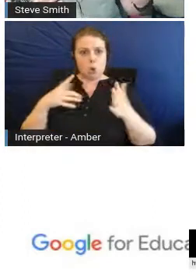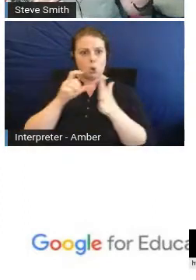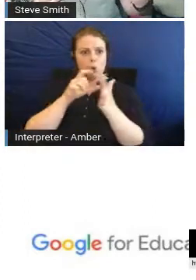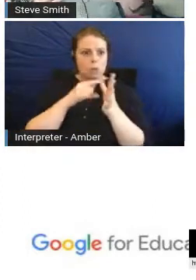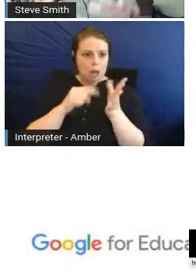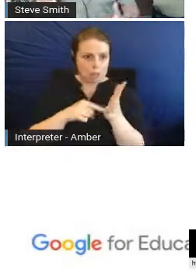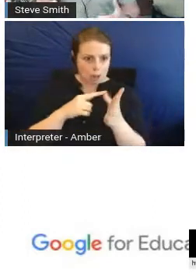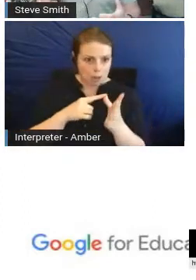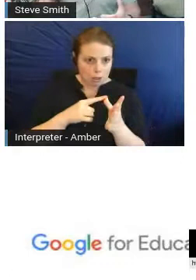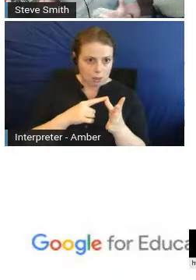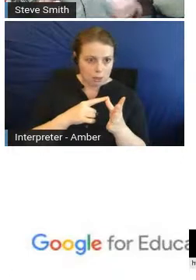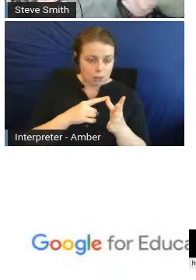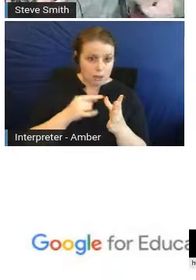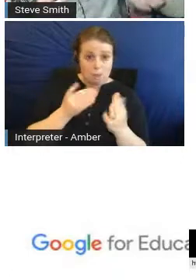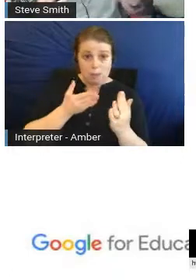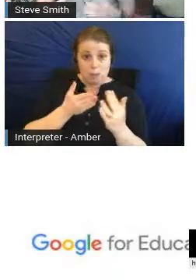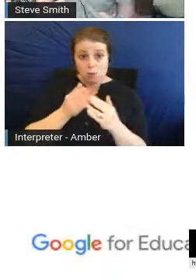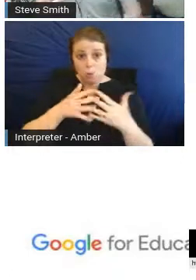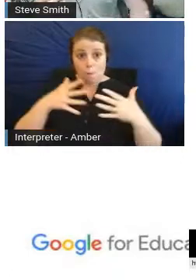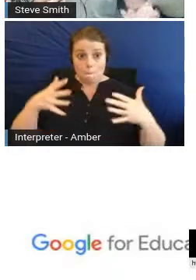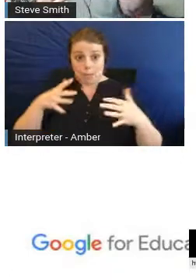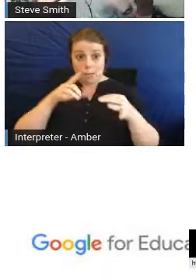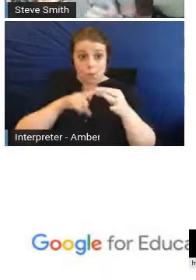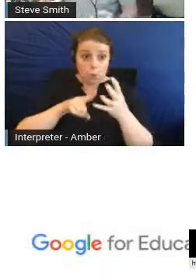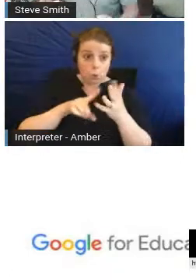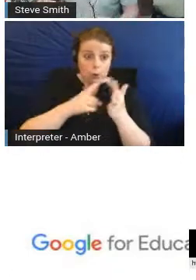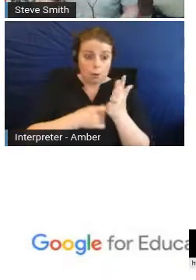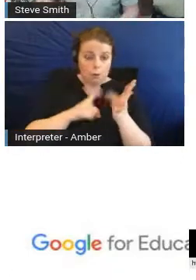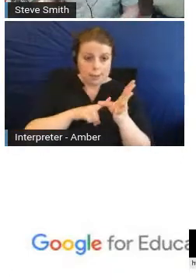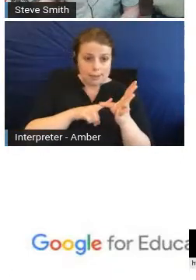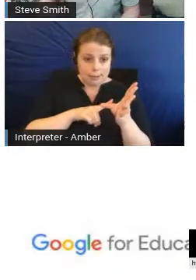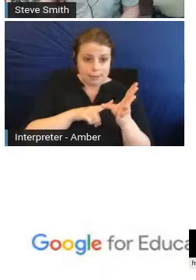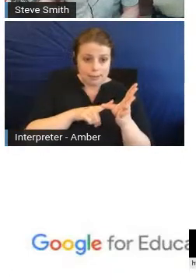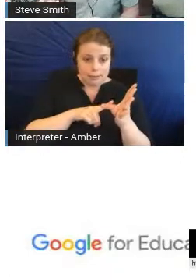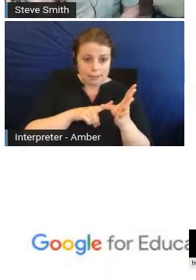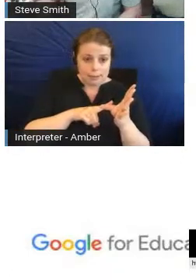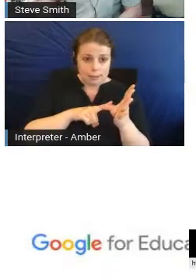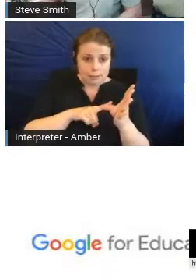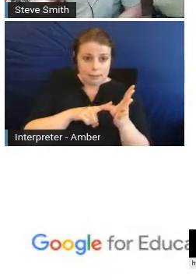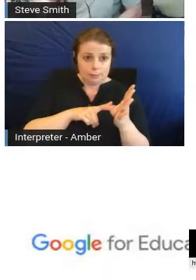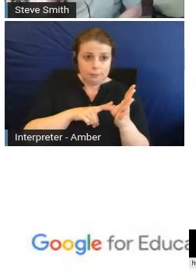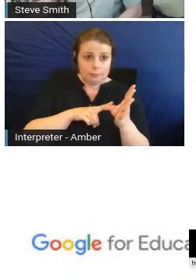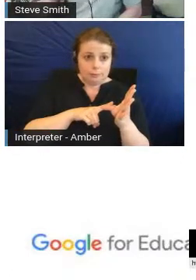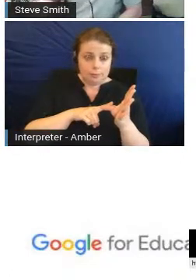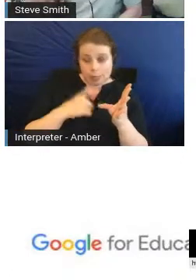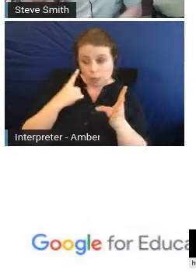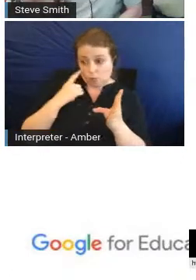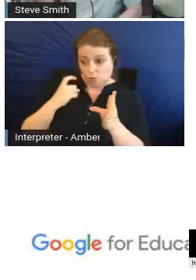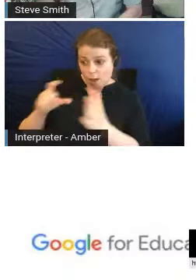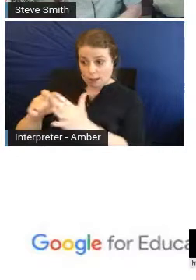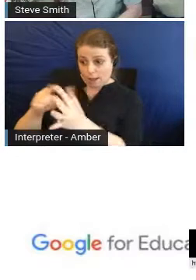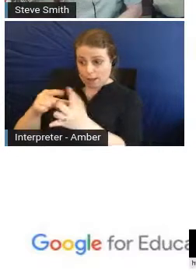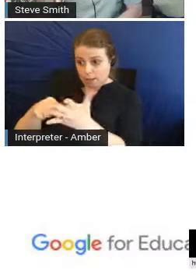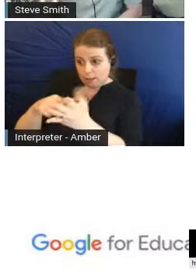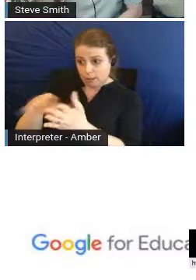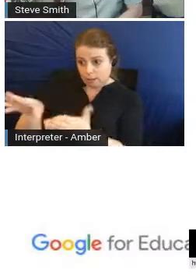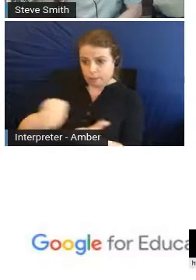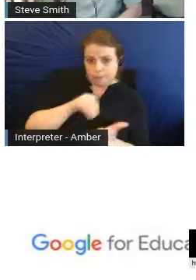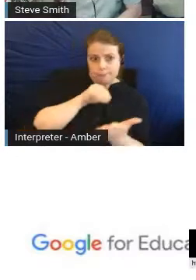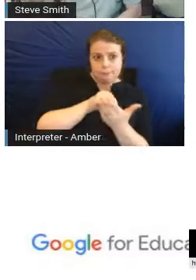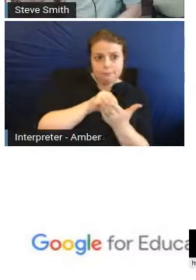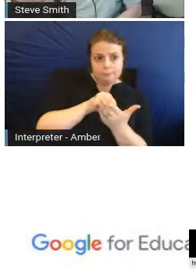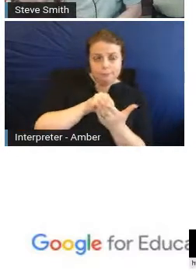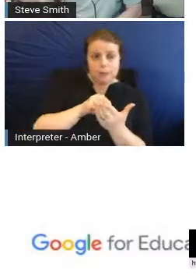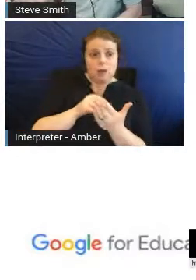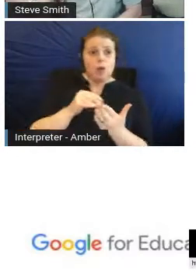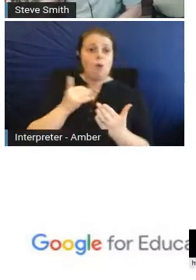through what's called BigQuery, where we pull data in from somewhere, or it could be as simple as visualizing